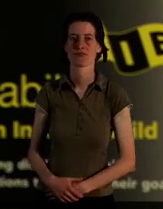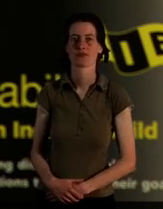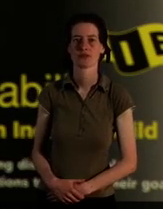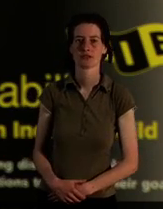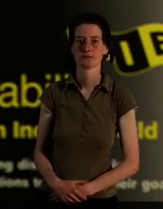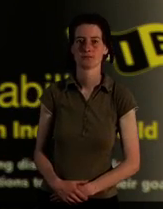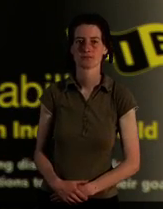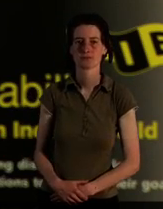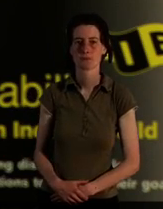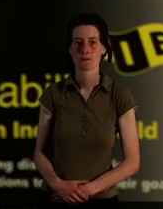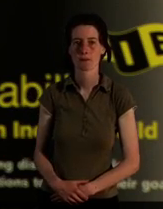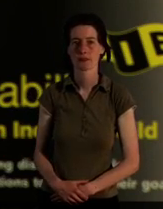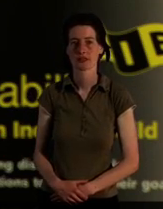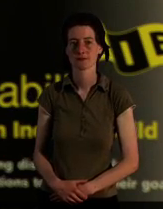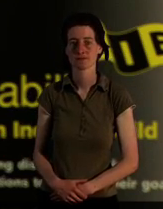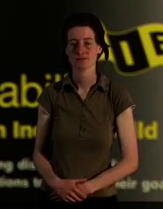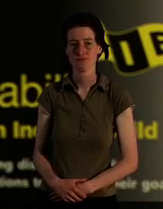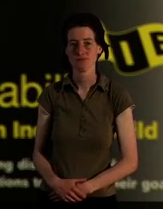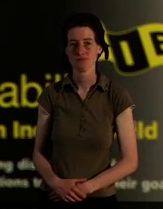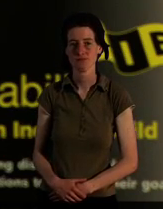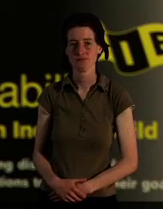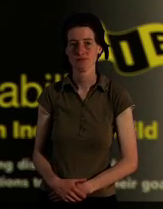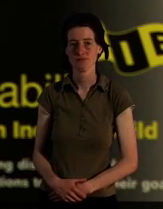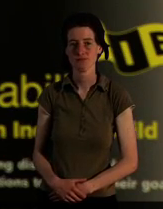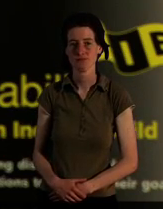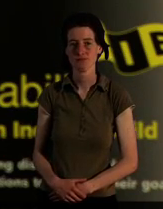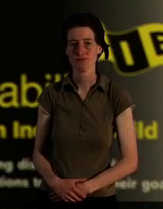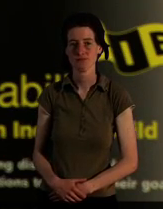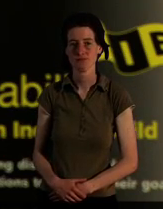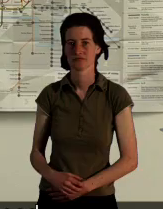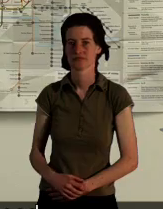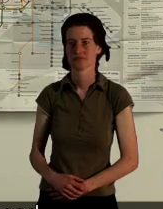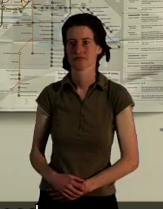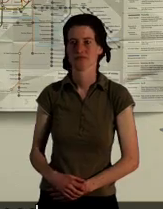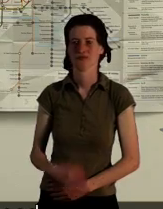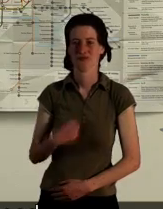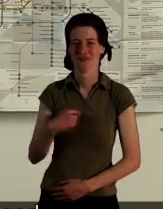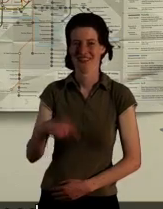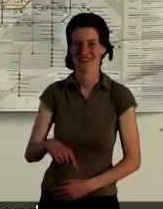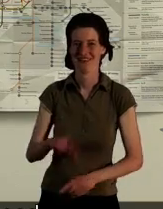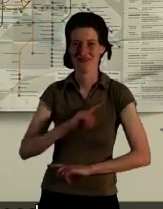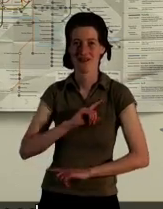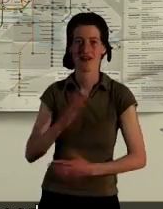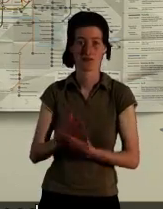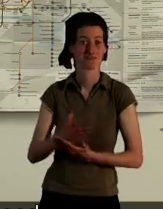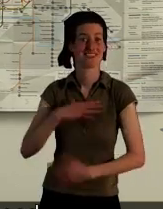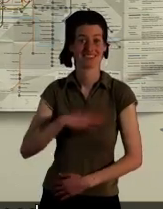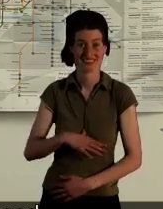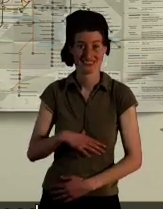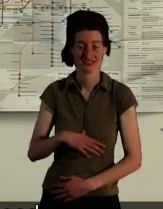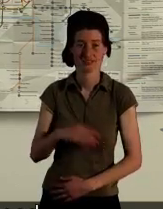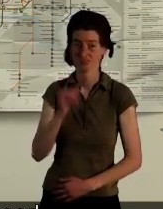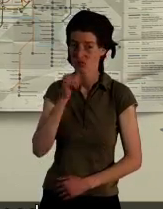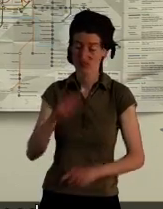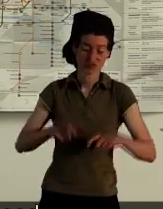people's views and sending them to the relevant places. We're here because there's a